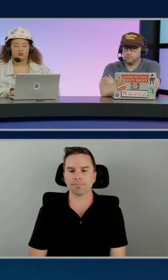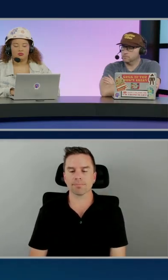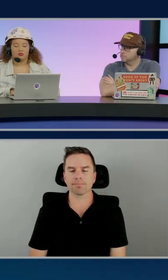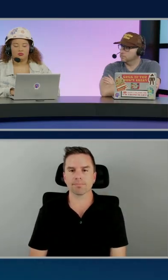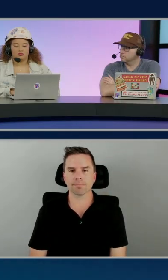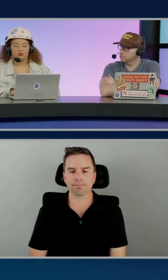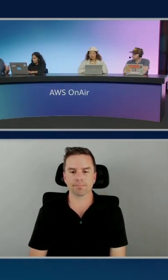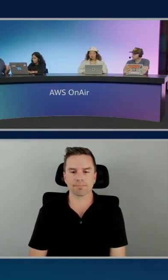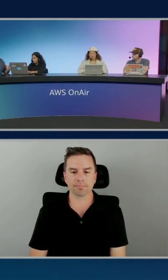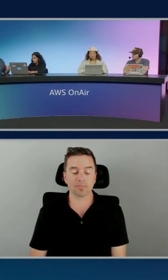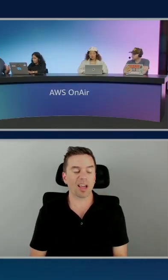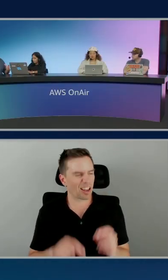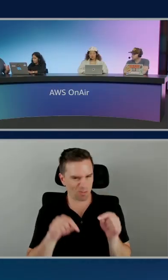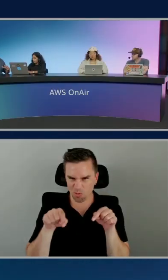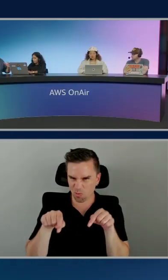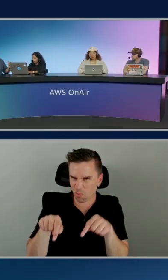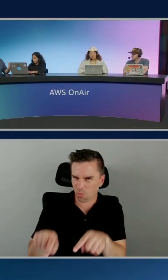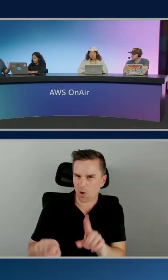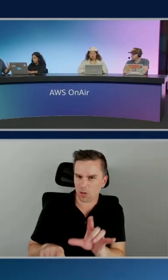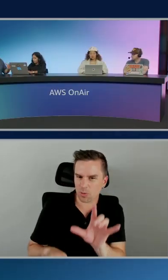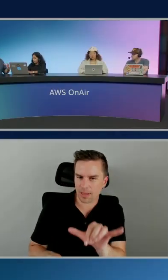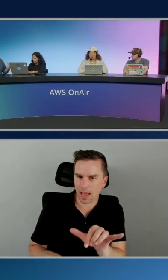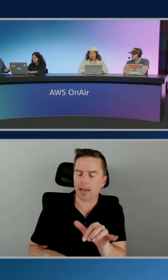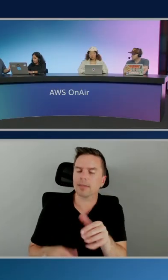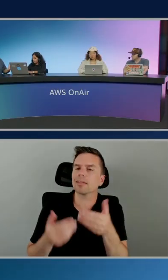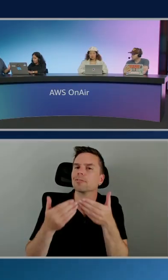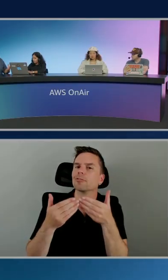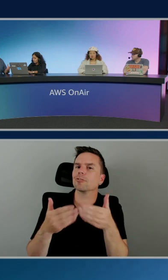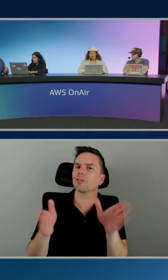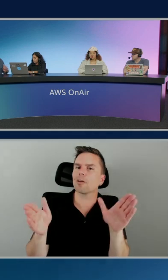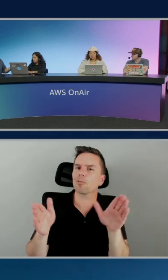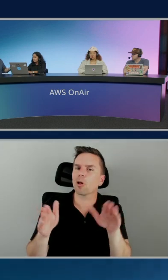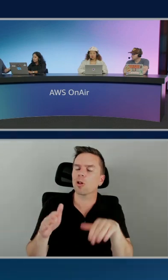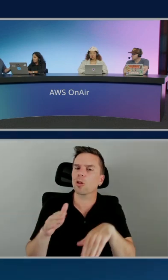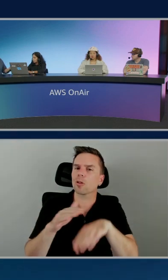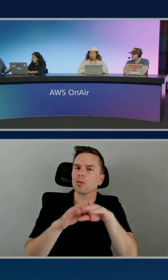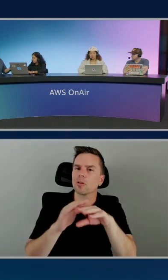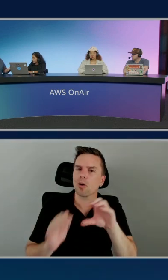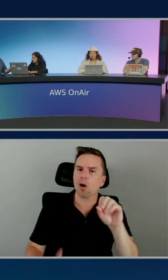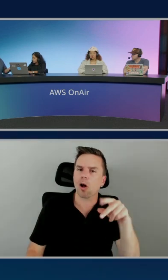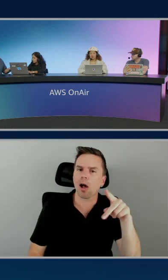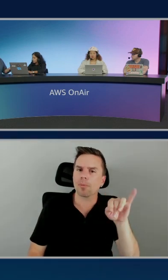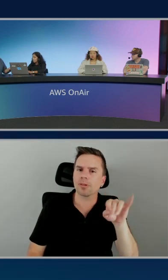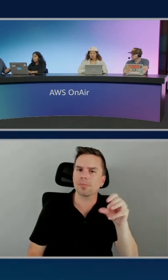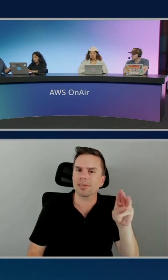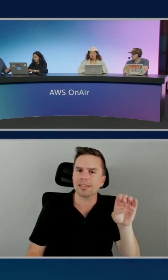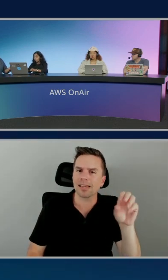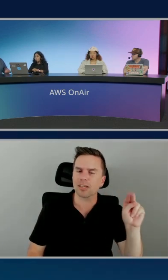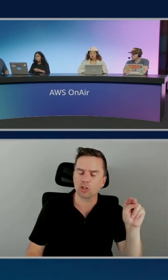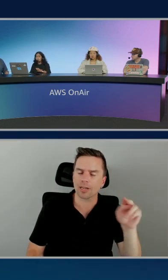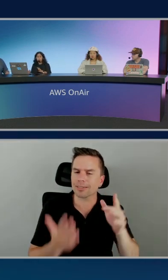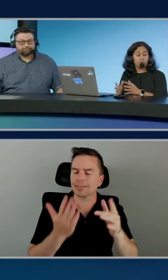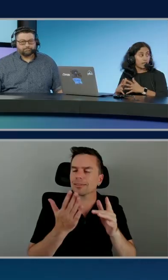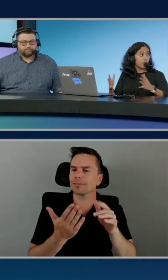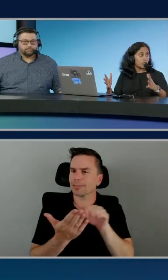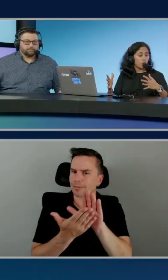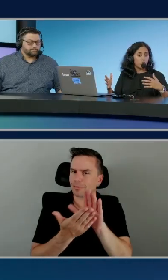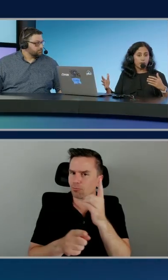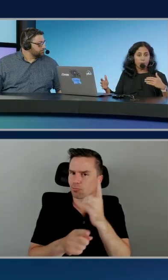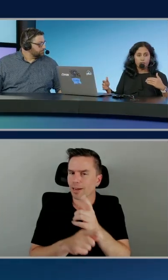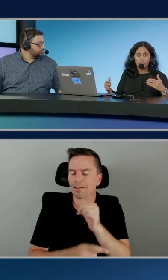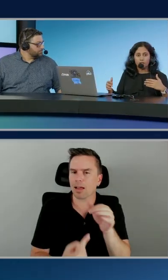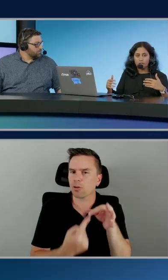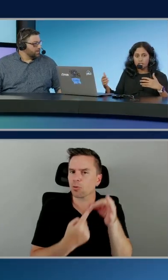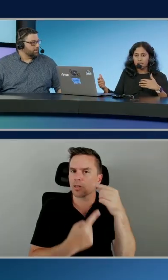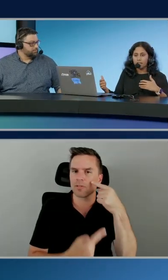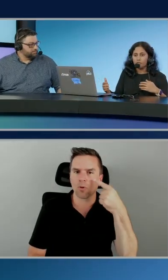just while you're doing that, so that is a general optimization technique, right? That's not something unique to Graviton. Correct. So this is, of course, across all over